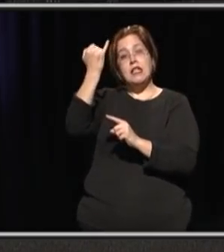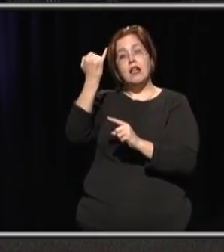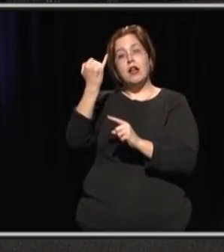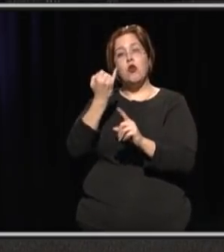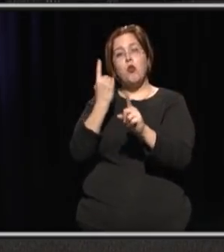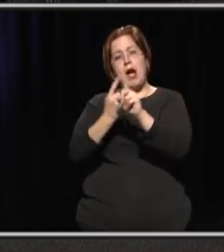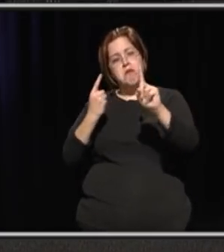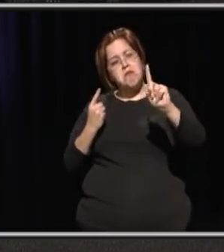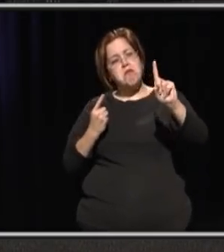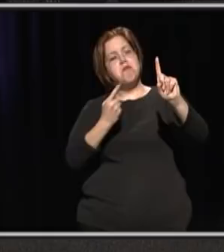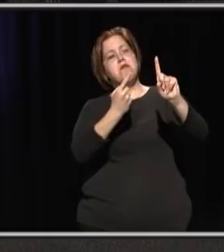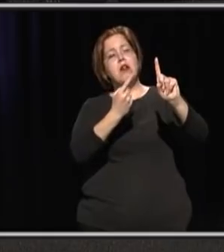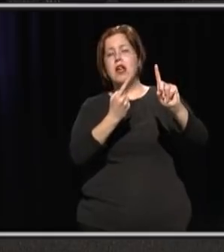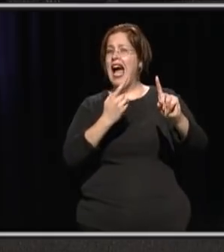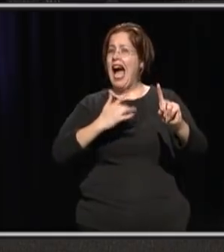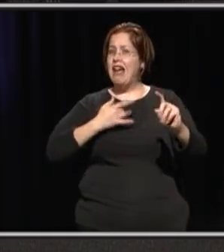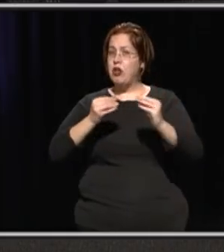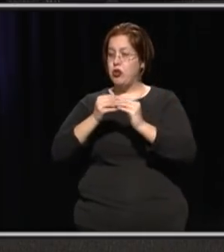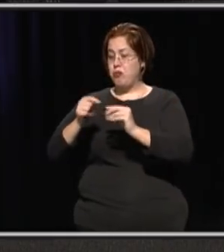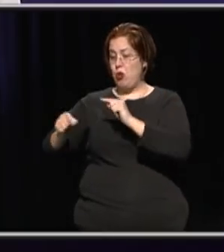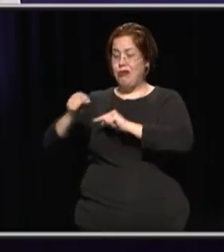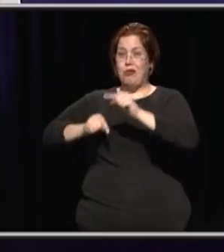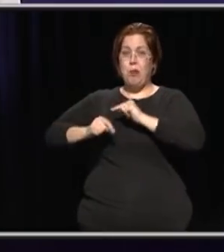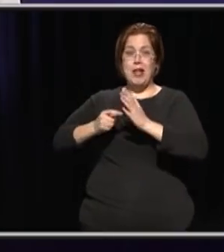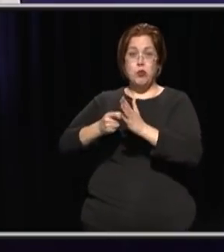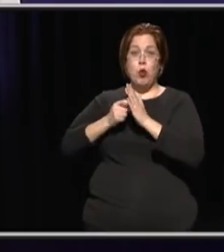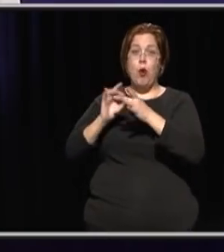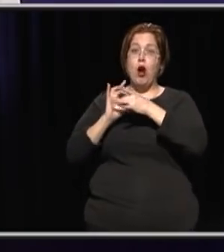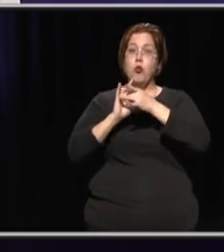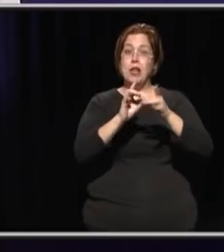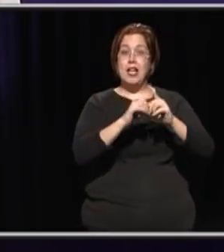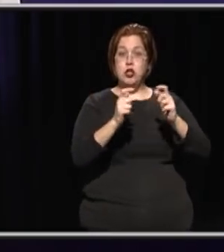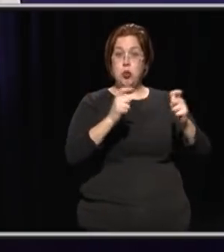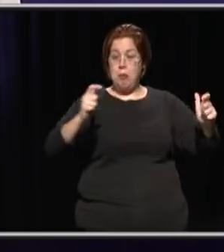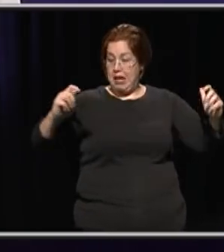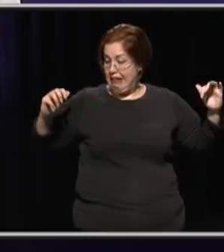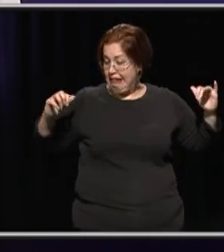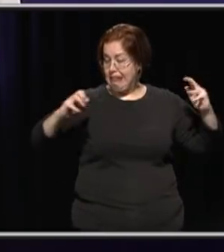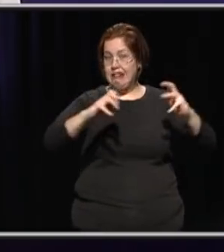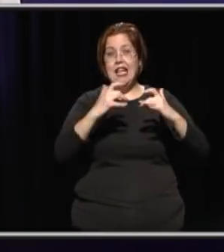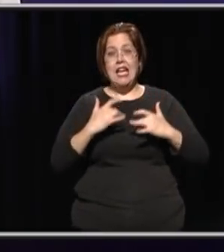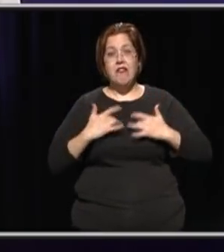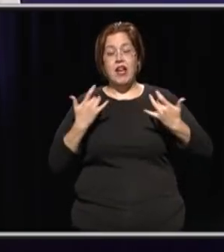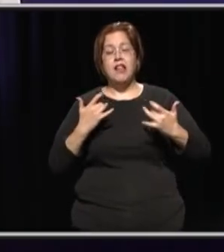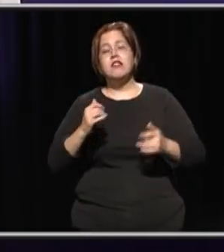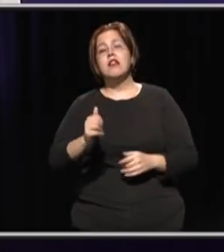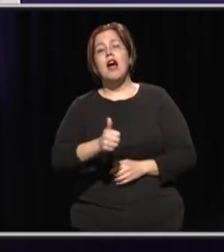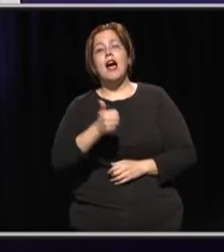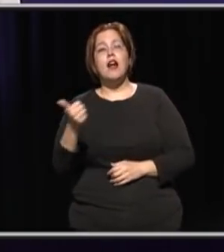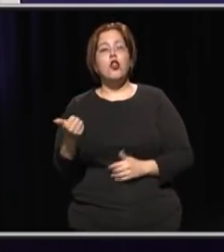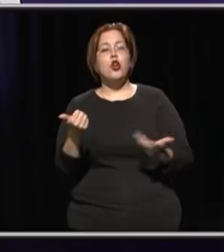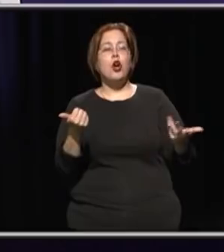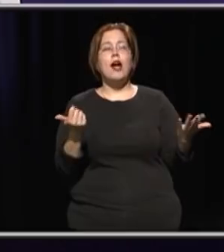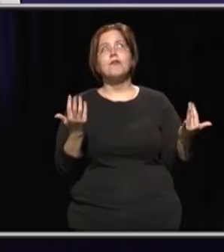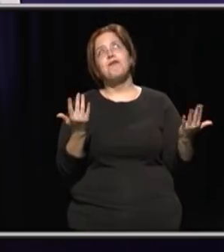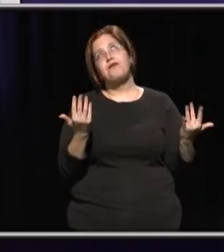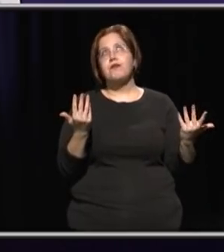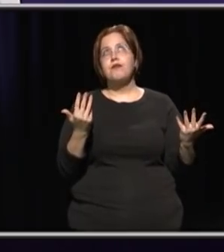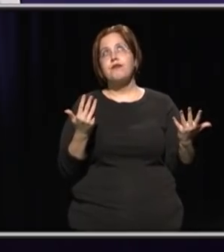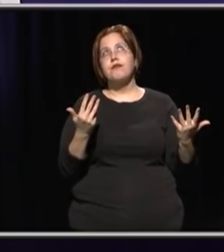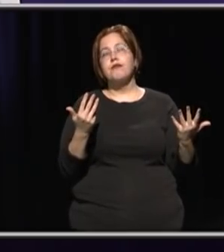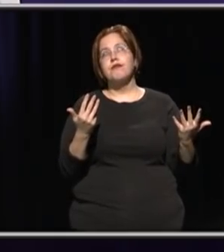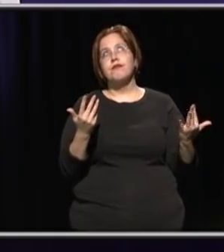there are some further rollbacks that we need to do with regard to mass gatherings and other high areas of high